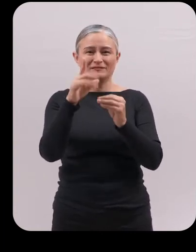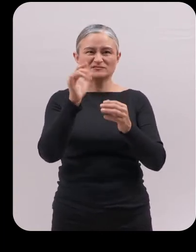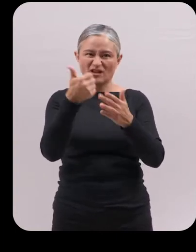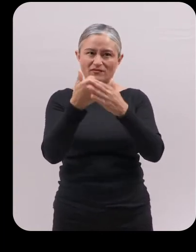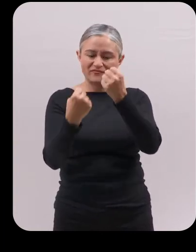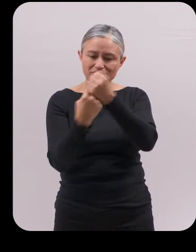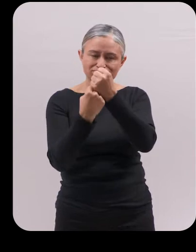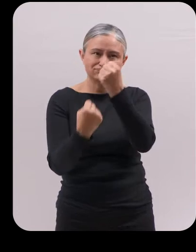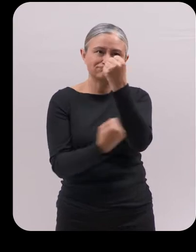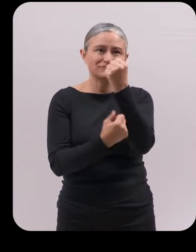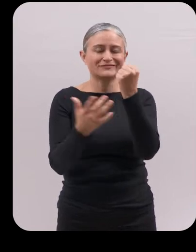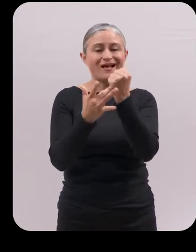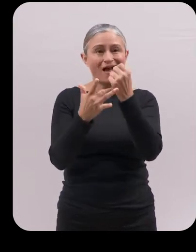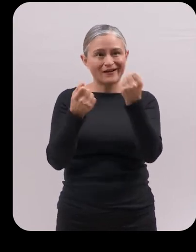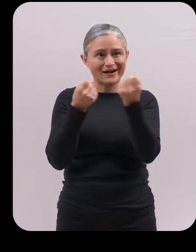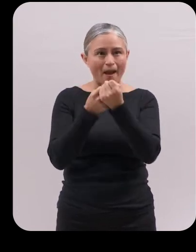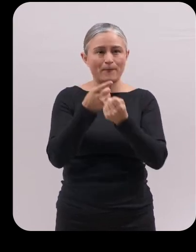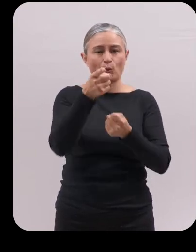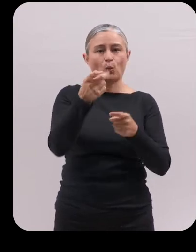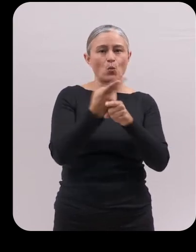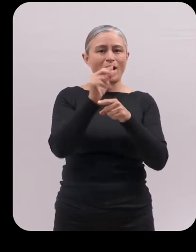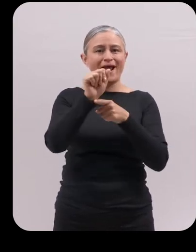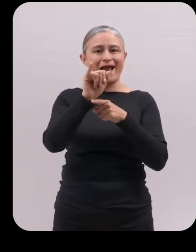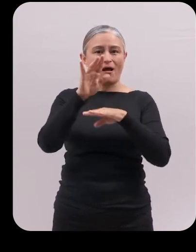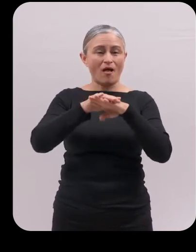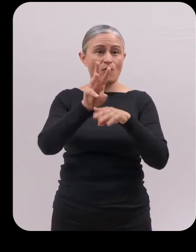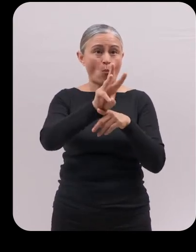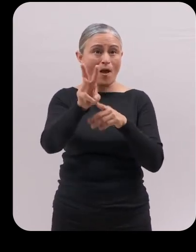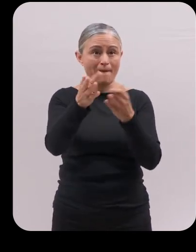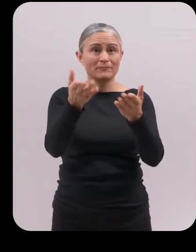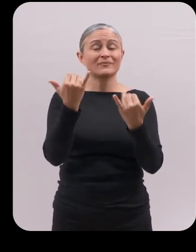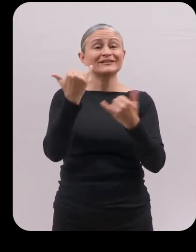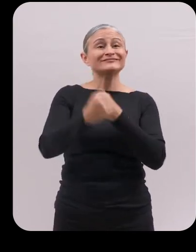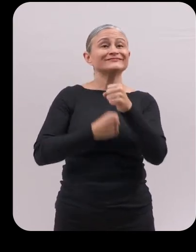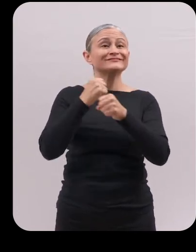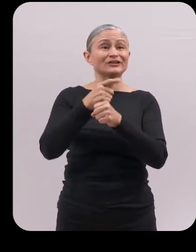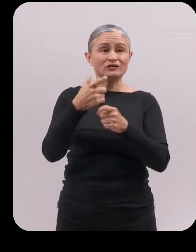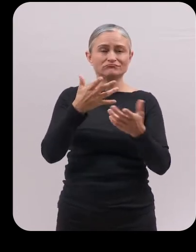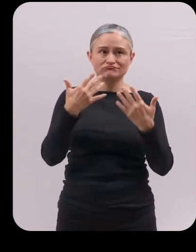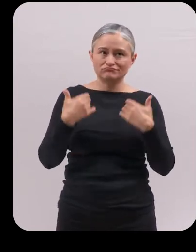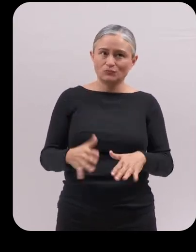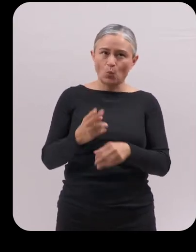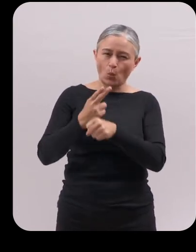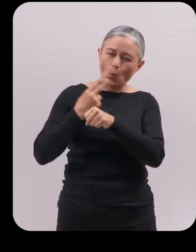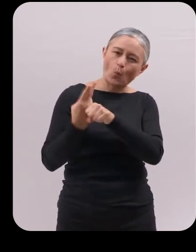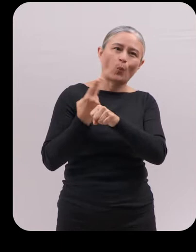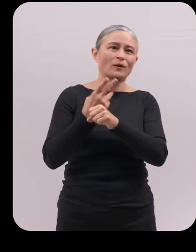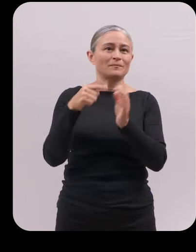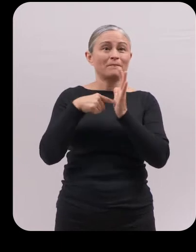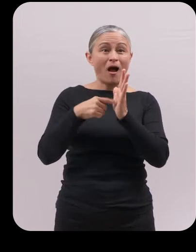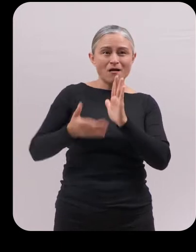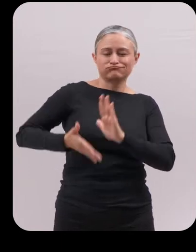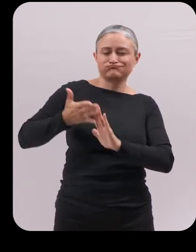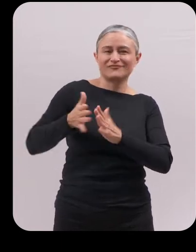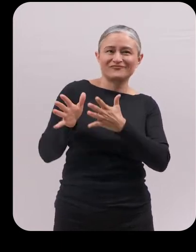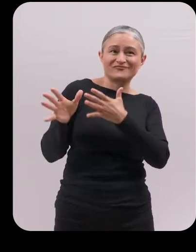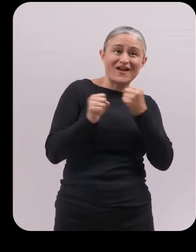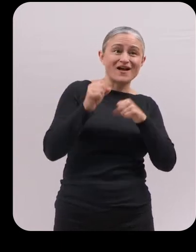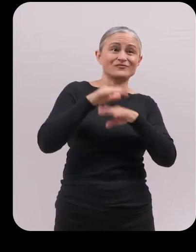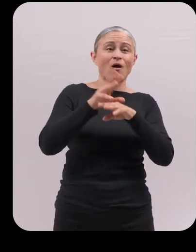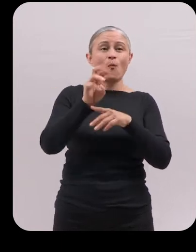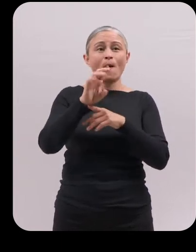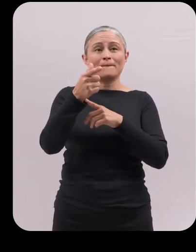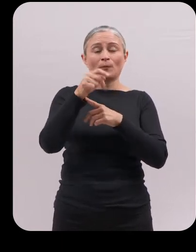enable on-device AI on the web. This year, we've invested heavily to ensure that models run quickly and efficiently on WebGPU and